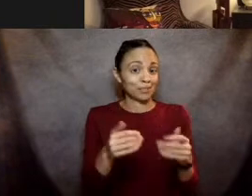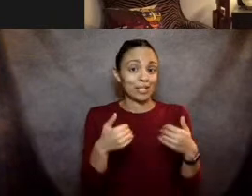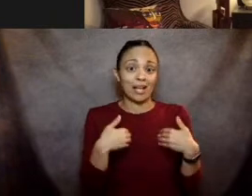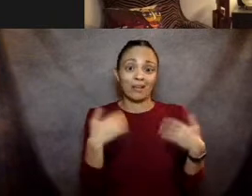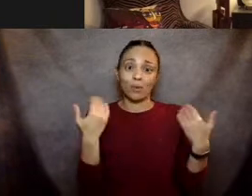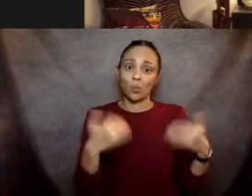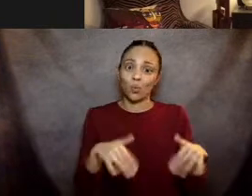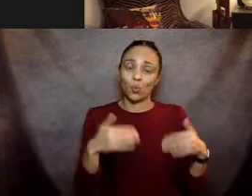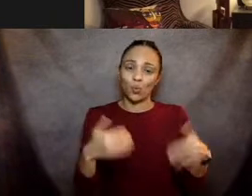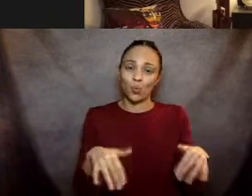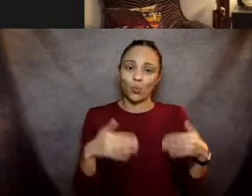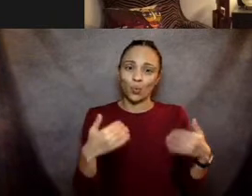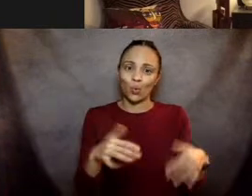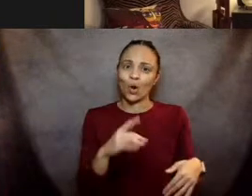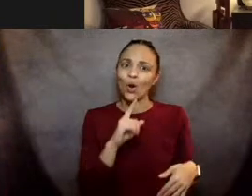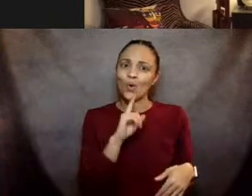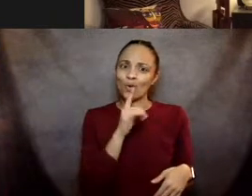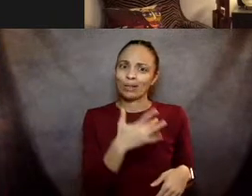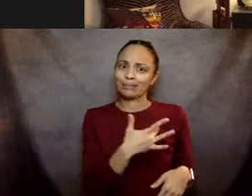for today.